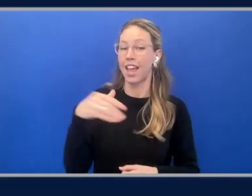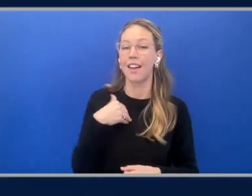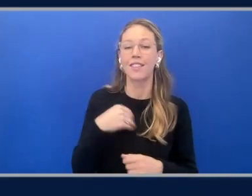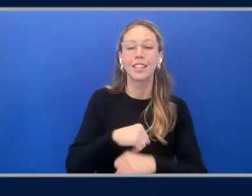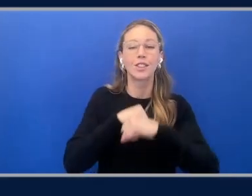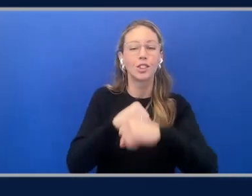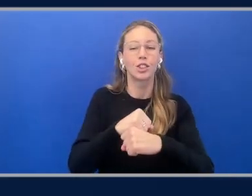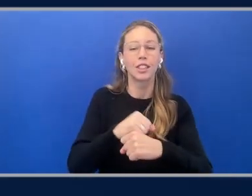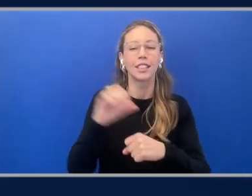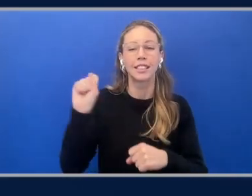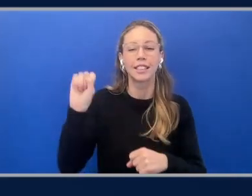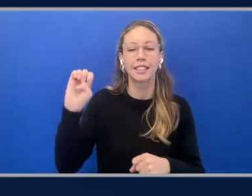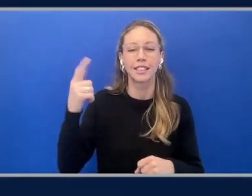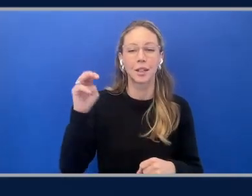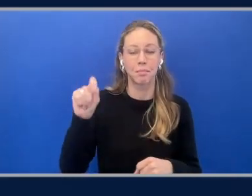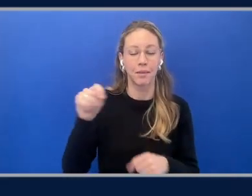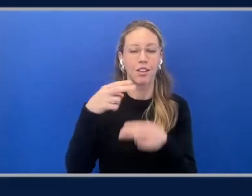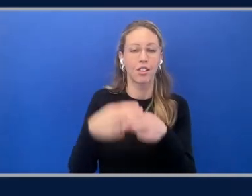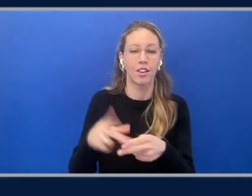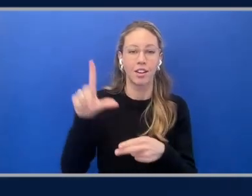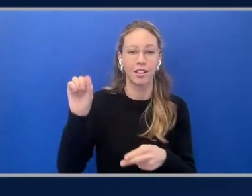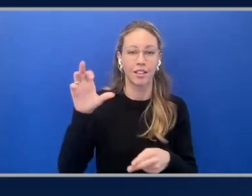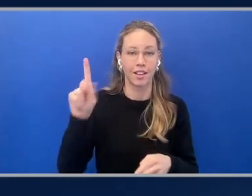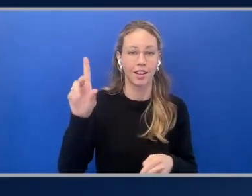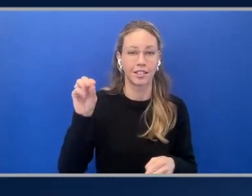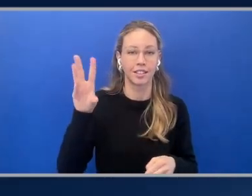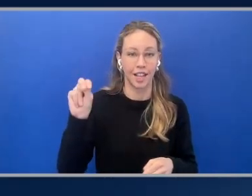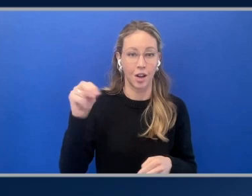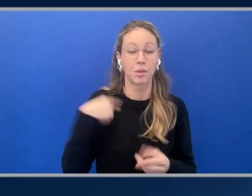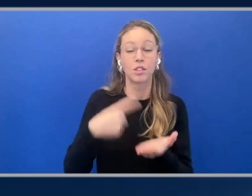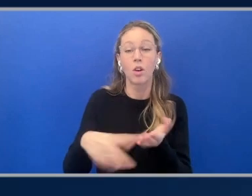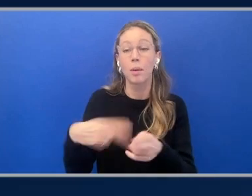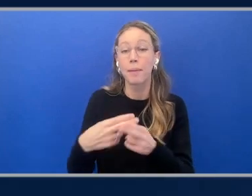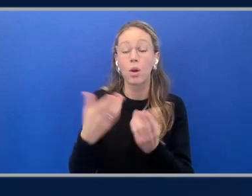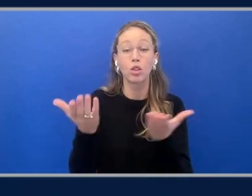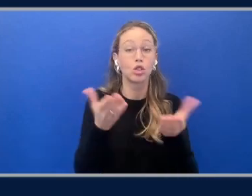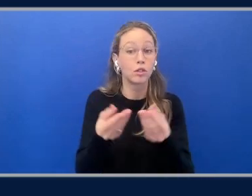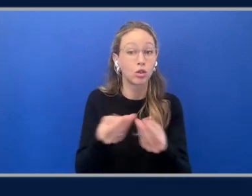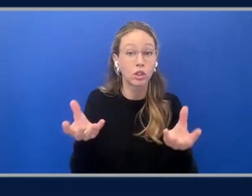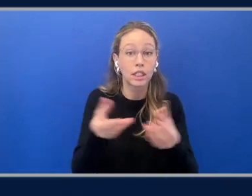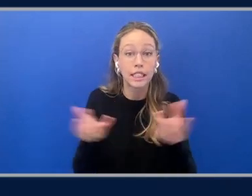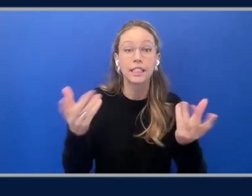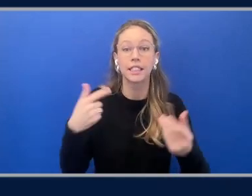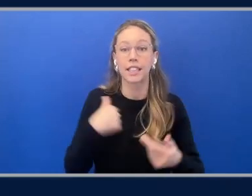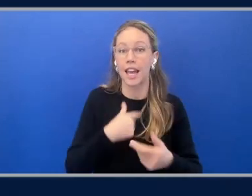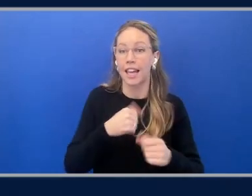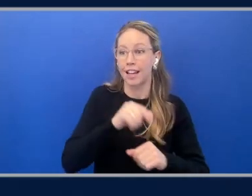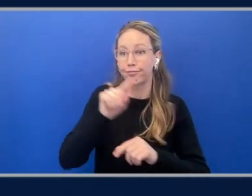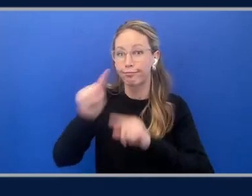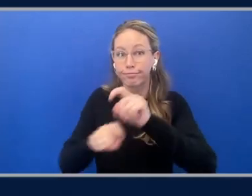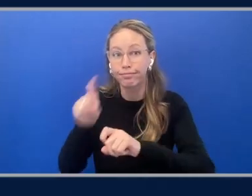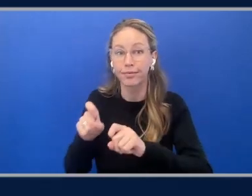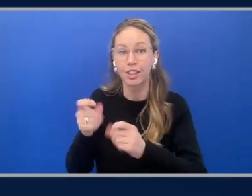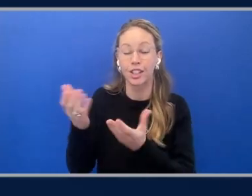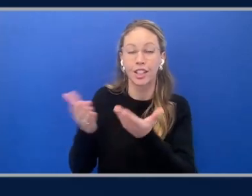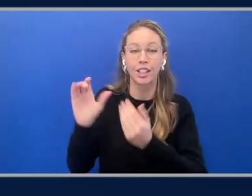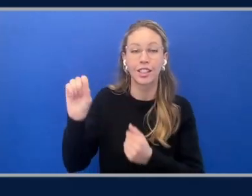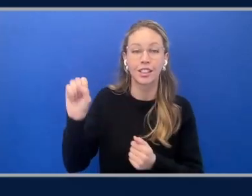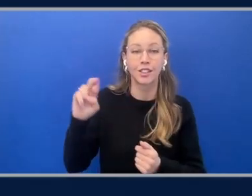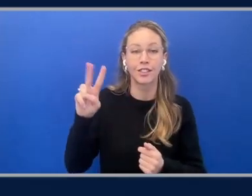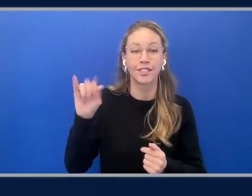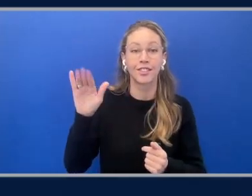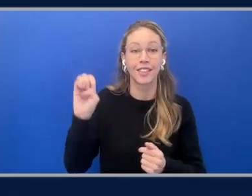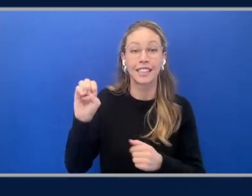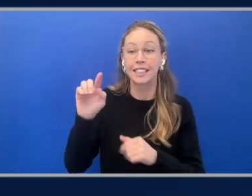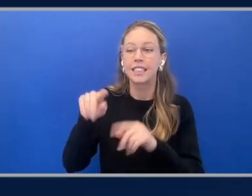Lockdown, where we do talk about service releases and announcements, and I get to pepper the service teams with different questions of like, tell